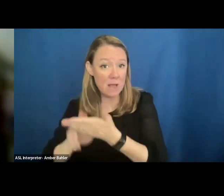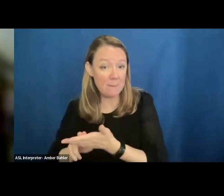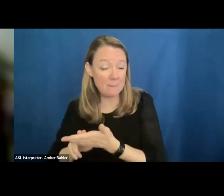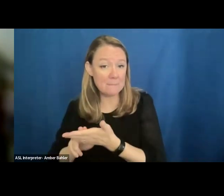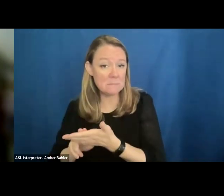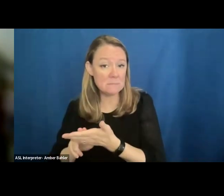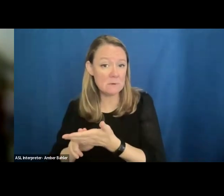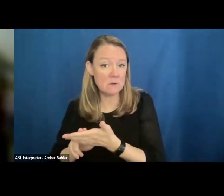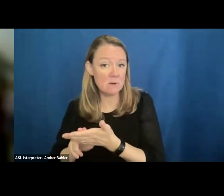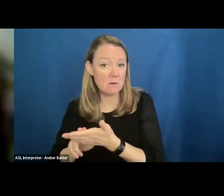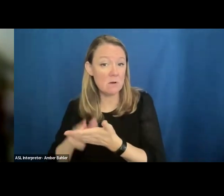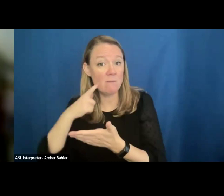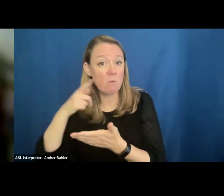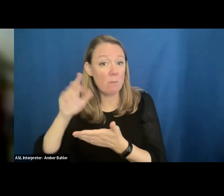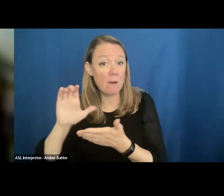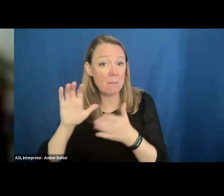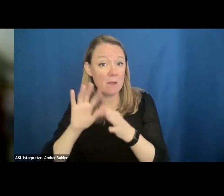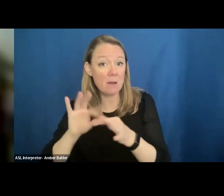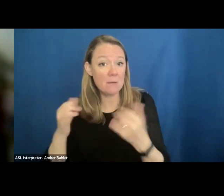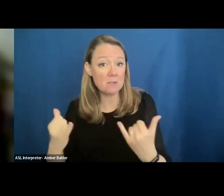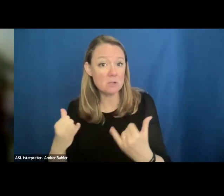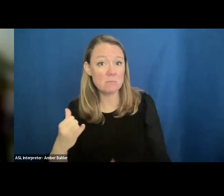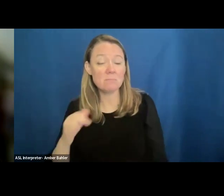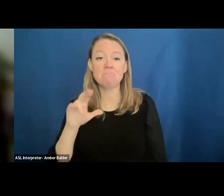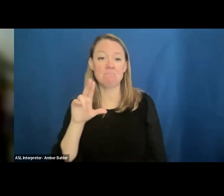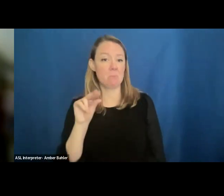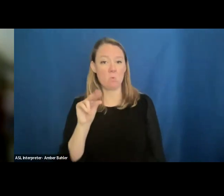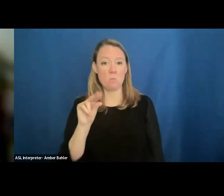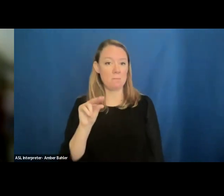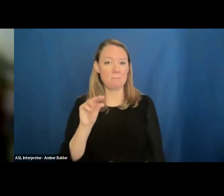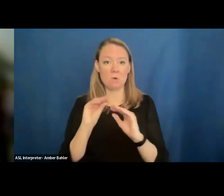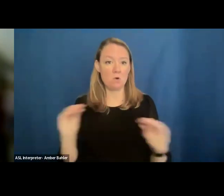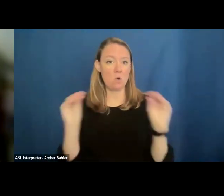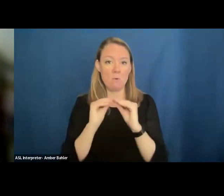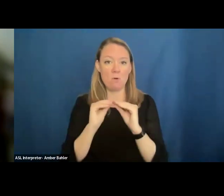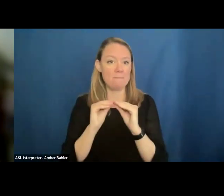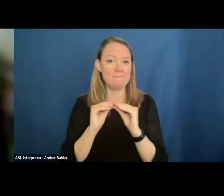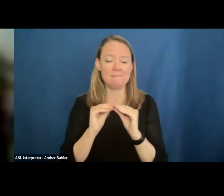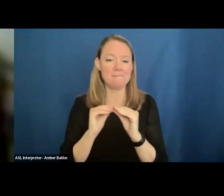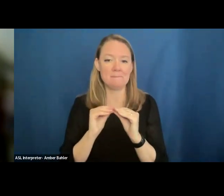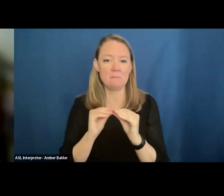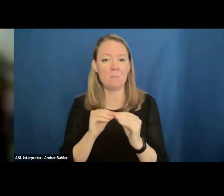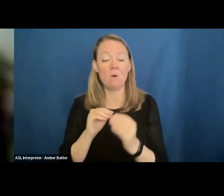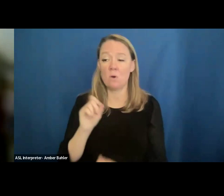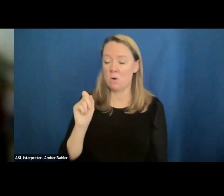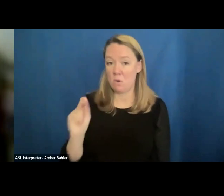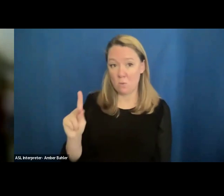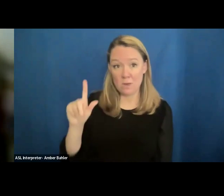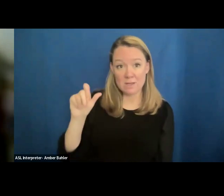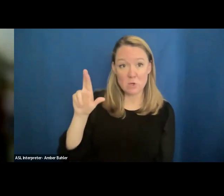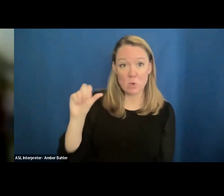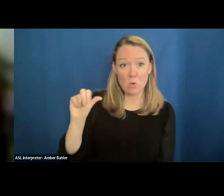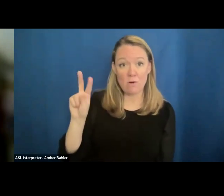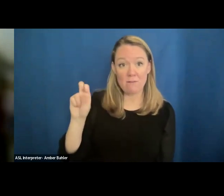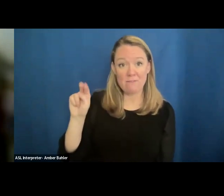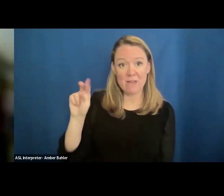for public comment today? Nope, I did not get any on my end. Okay. So Laura Van Tosh signed